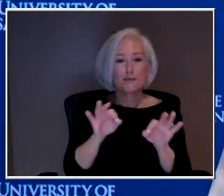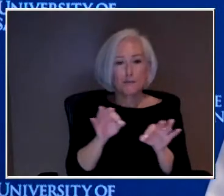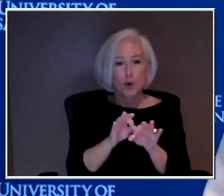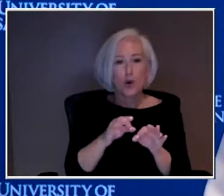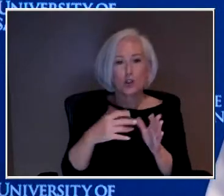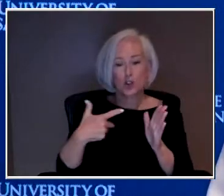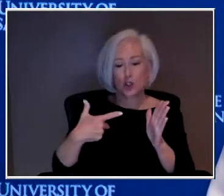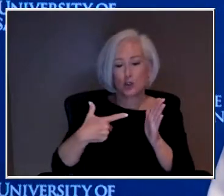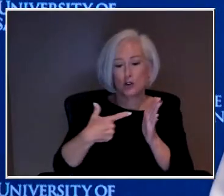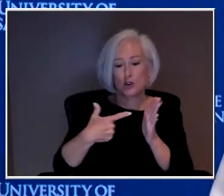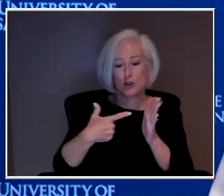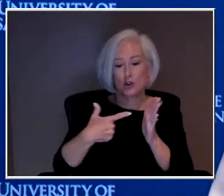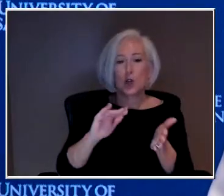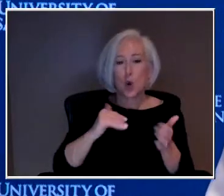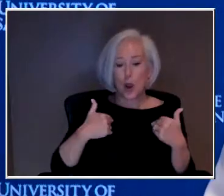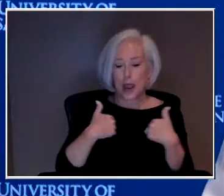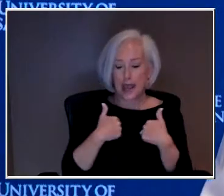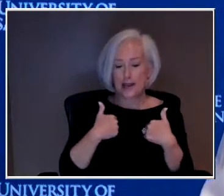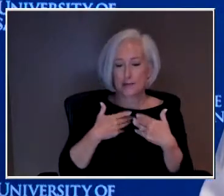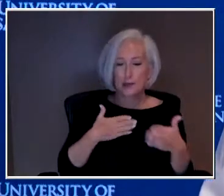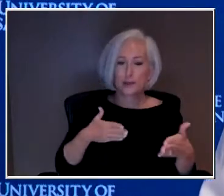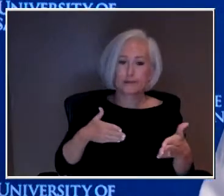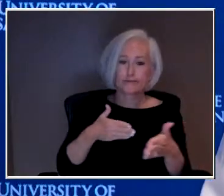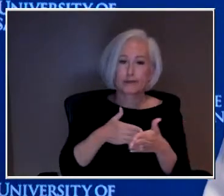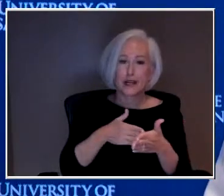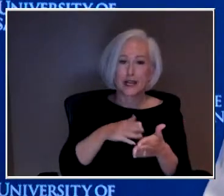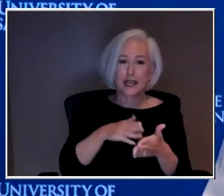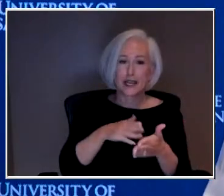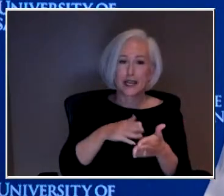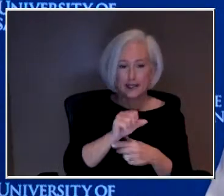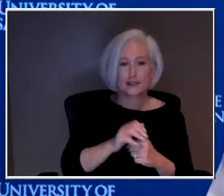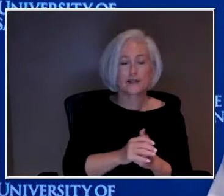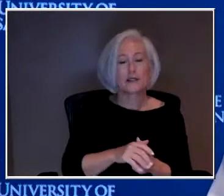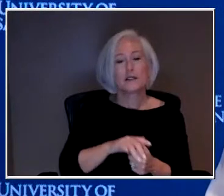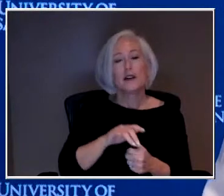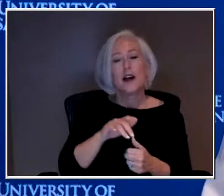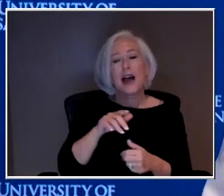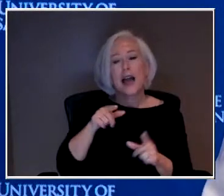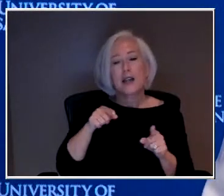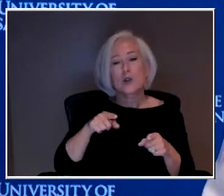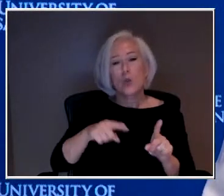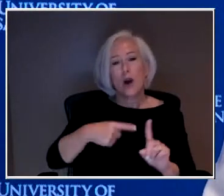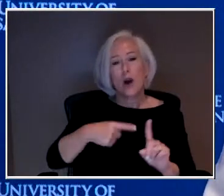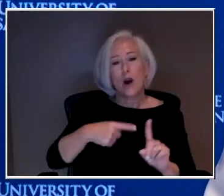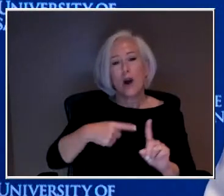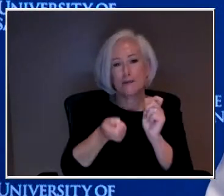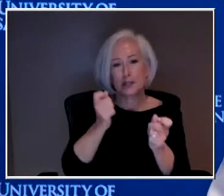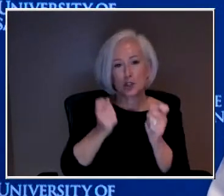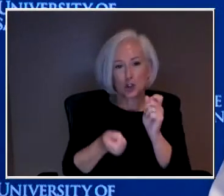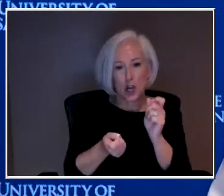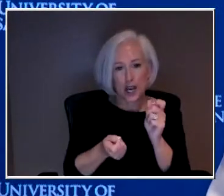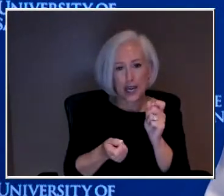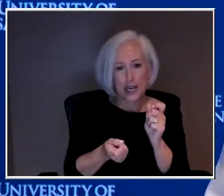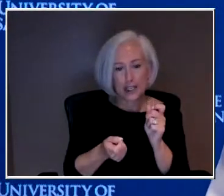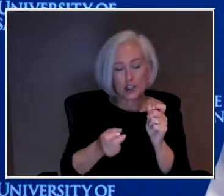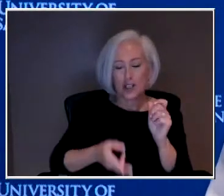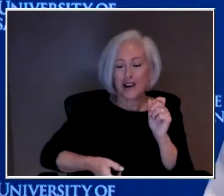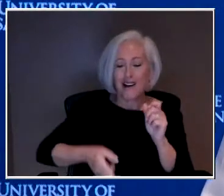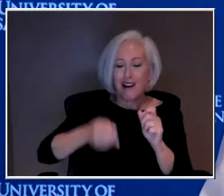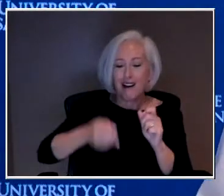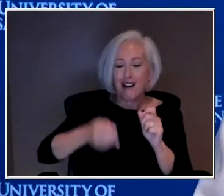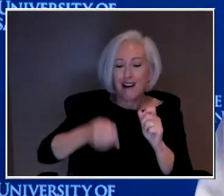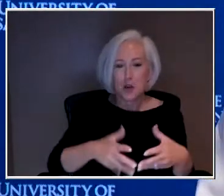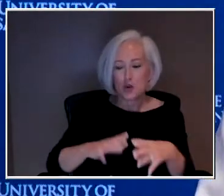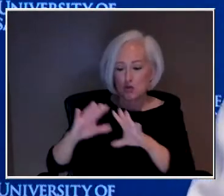rabies, and also understand that, as we are having climate change, as we are having higher populations and